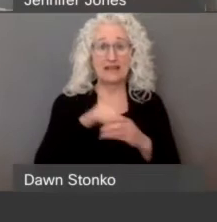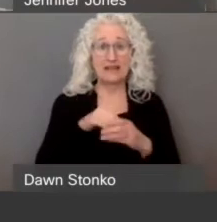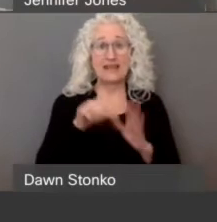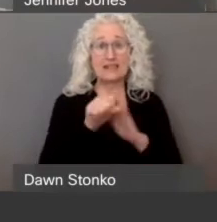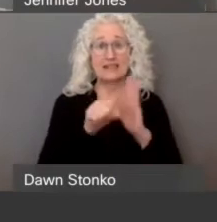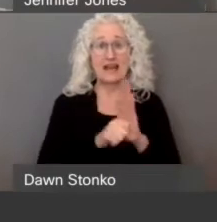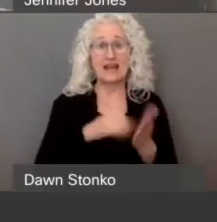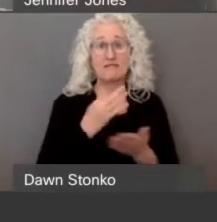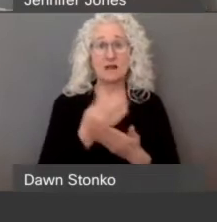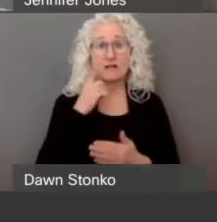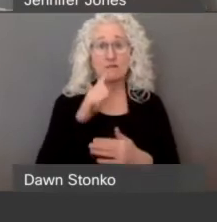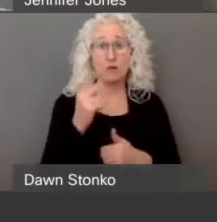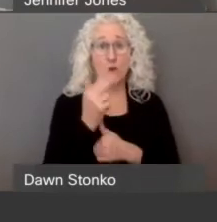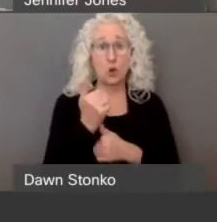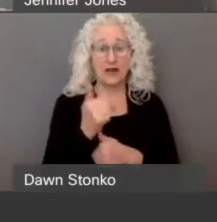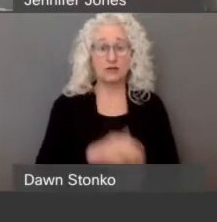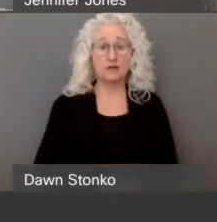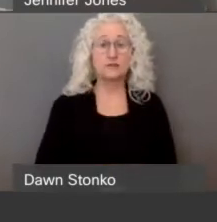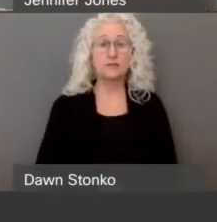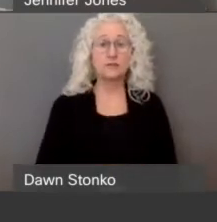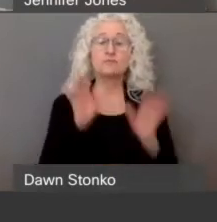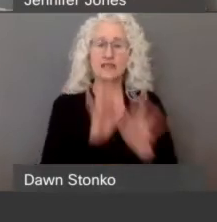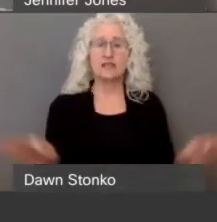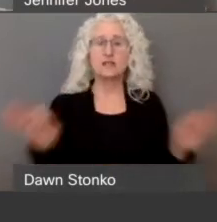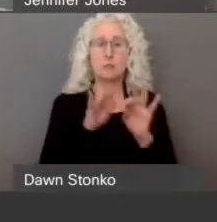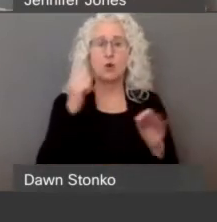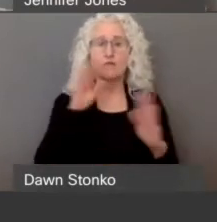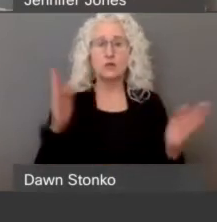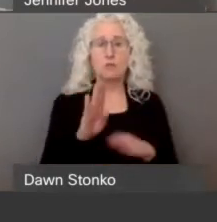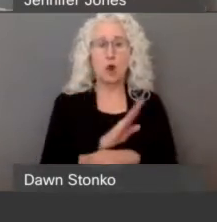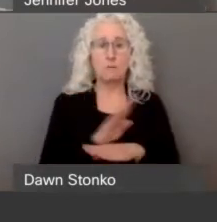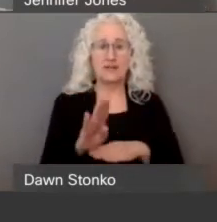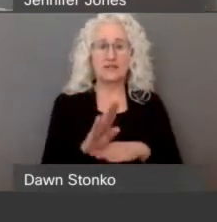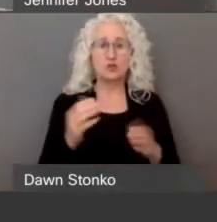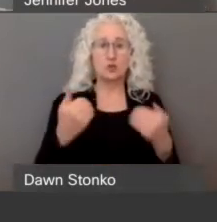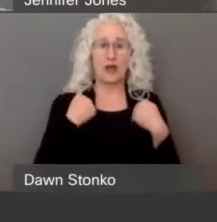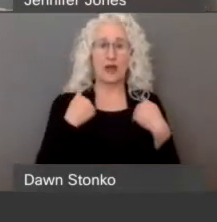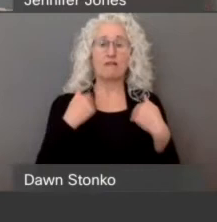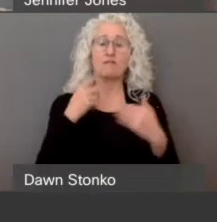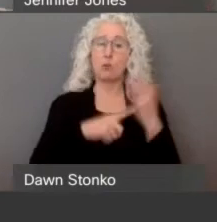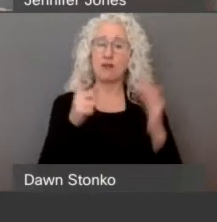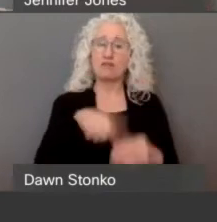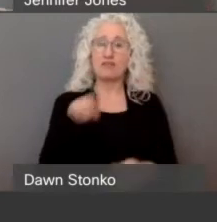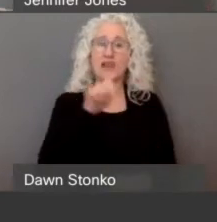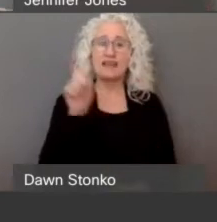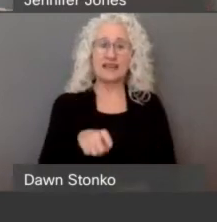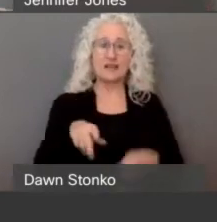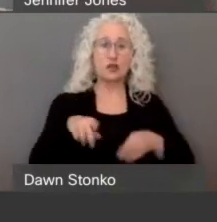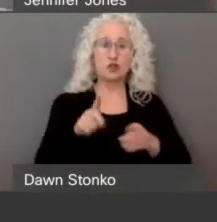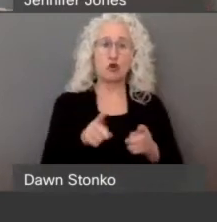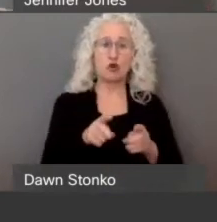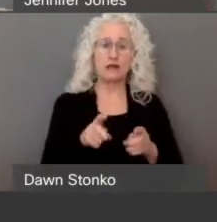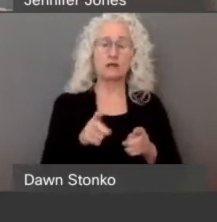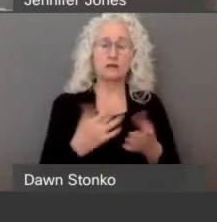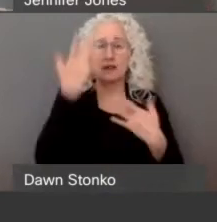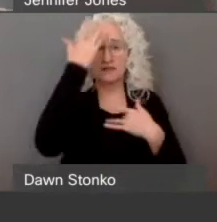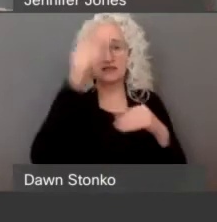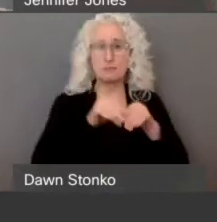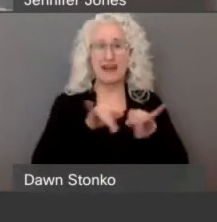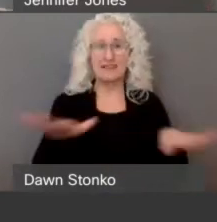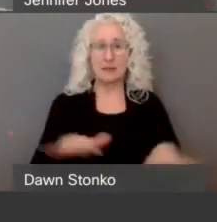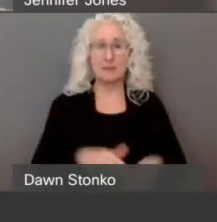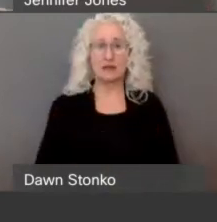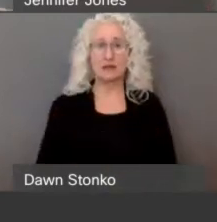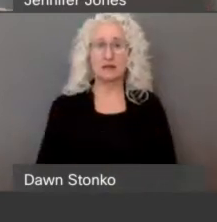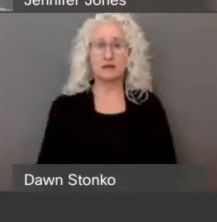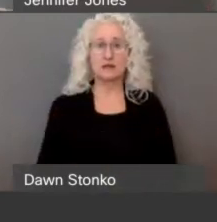our hotels. It's important for small businesses to have what they need during this pandemic. And while